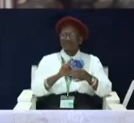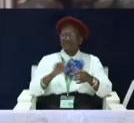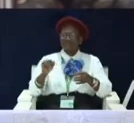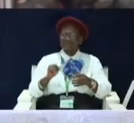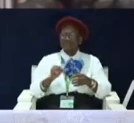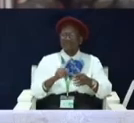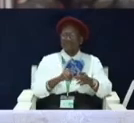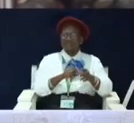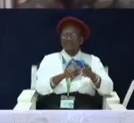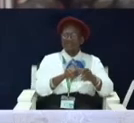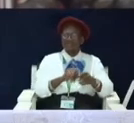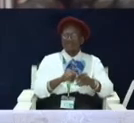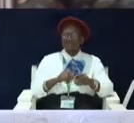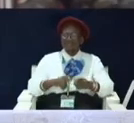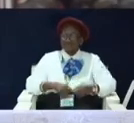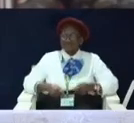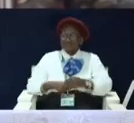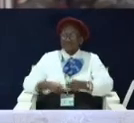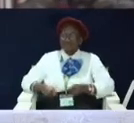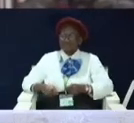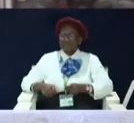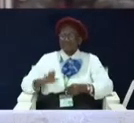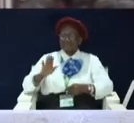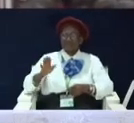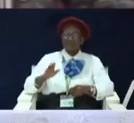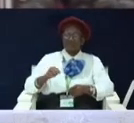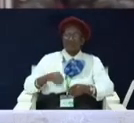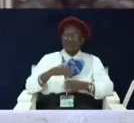progress are members of your family.